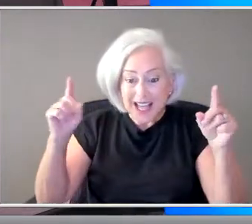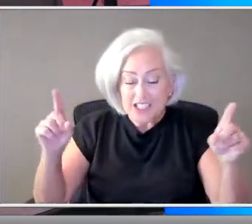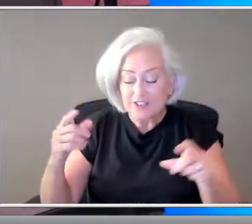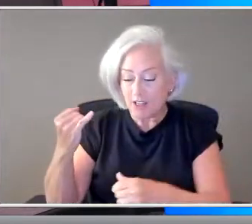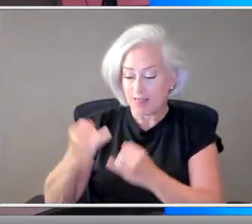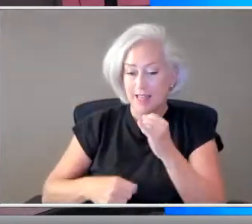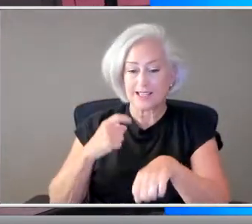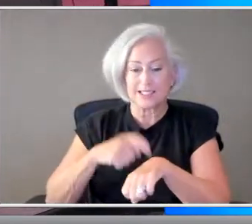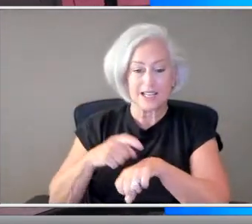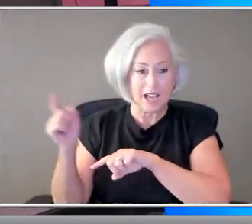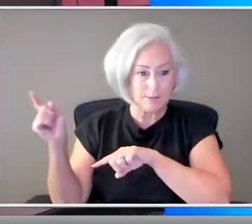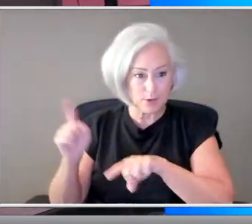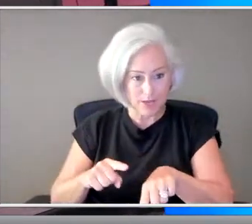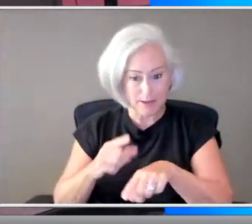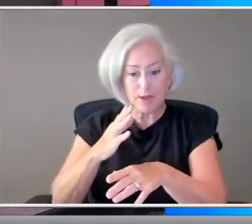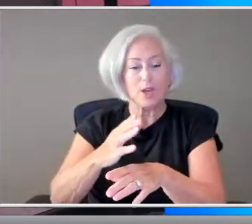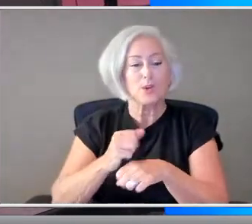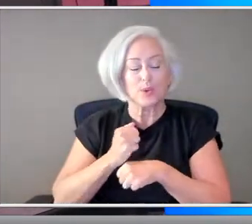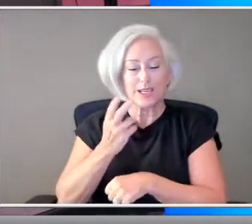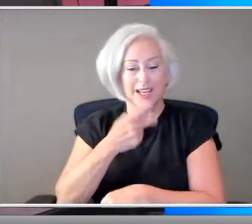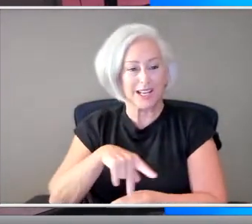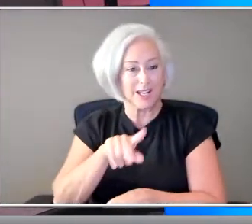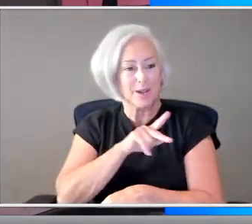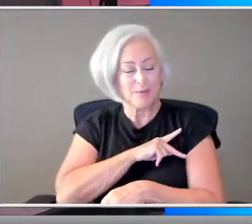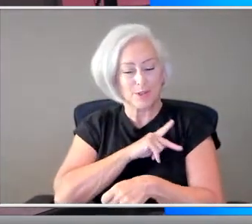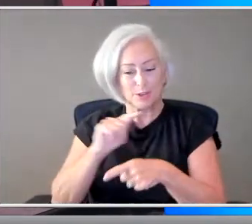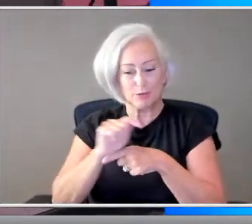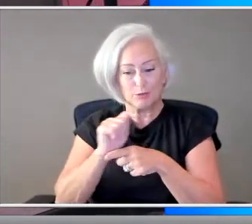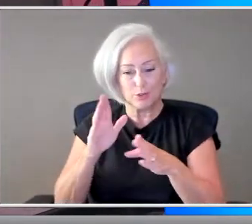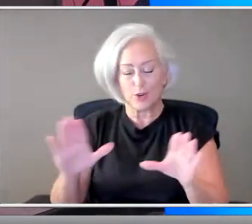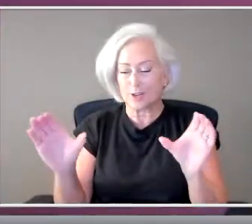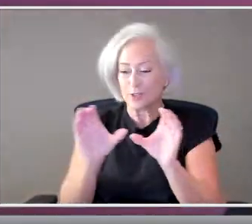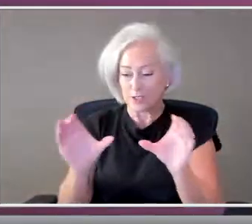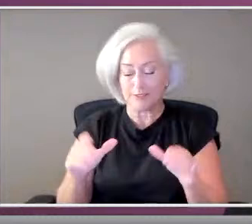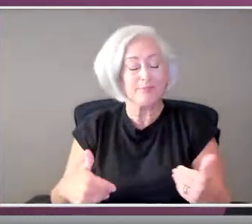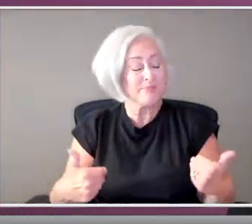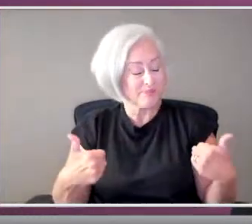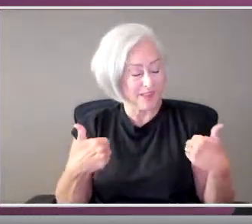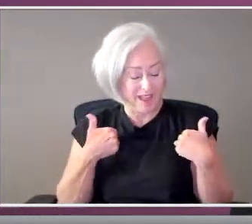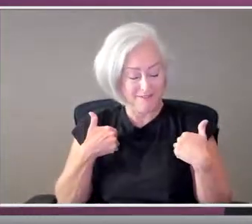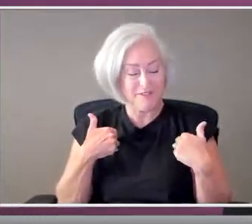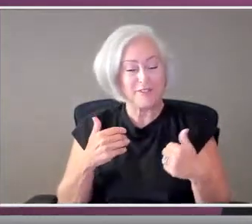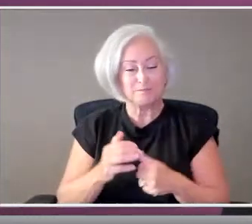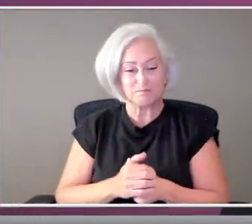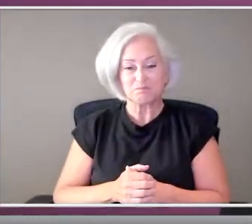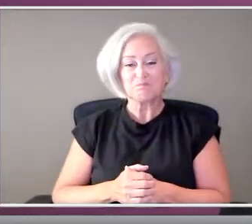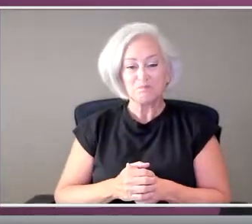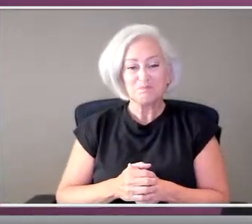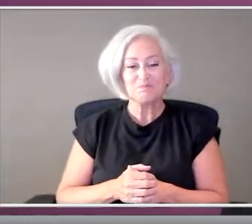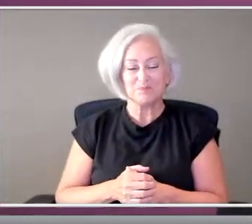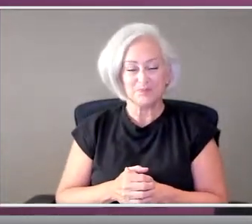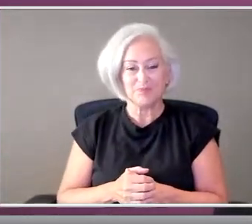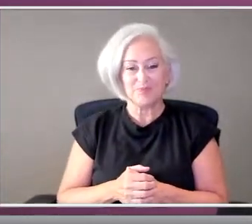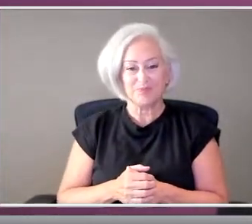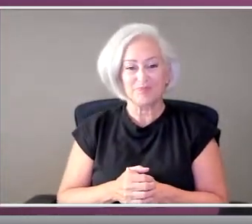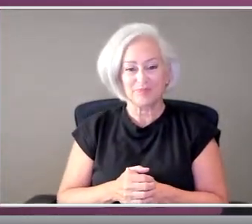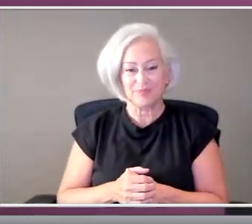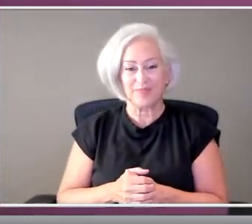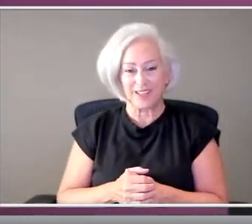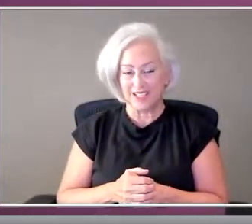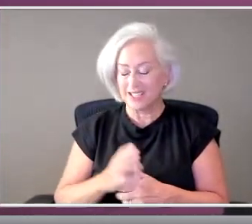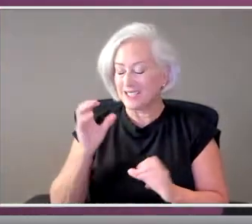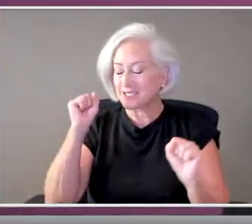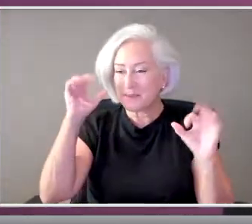trainer certificate. What's the status on that? So I have that. I have that now, and it is amazing because it's